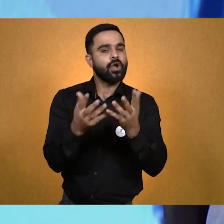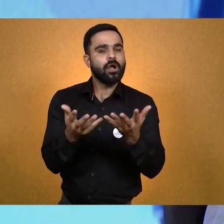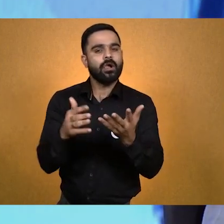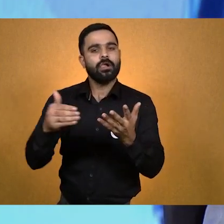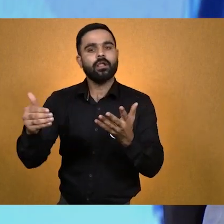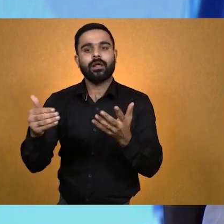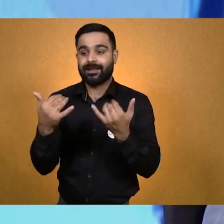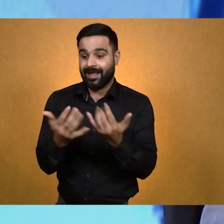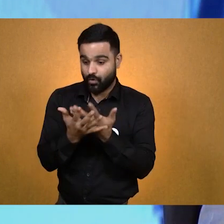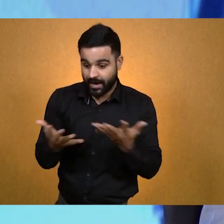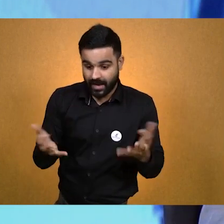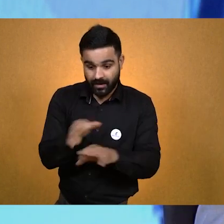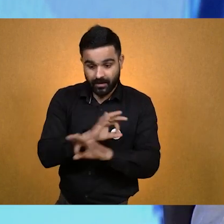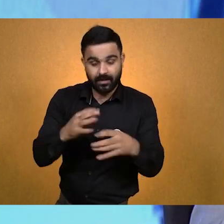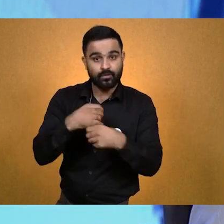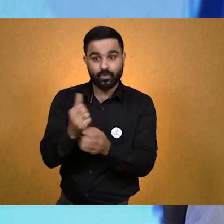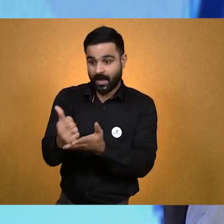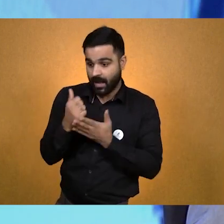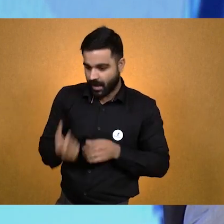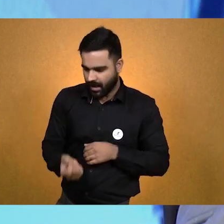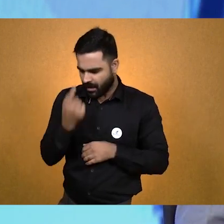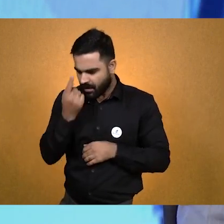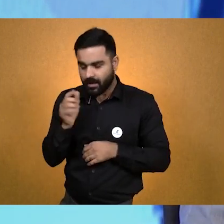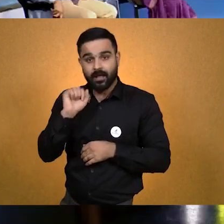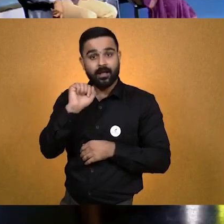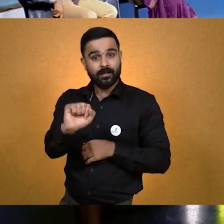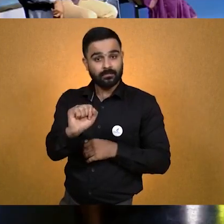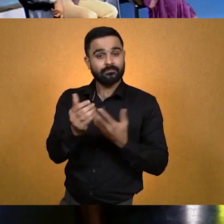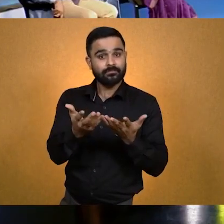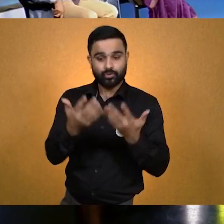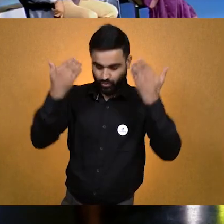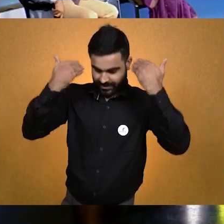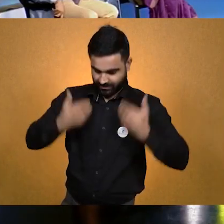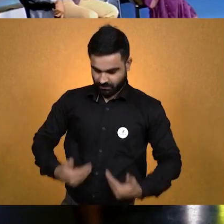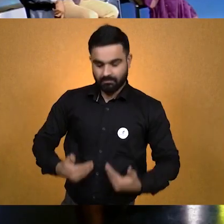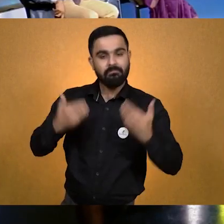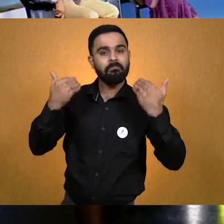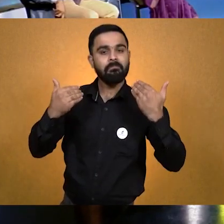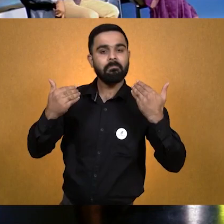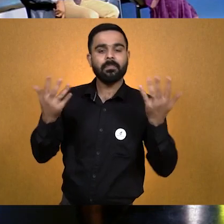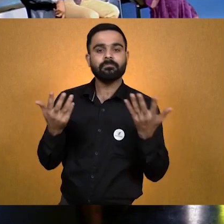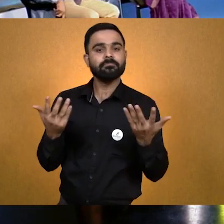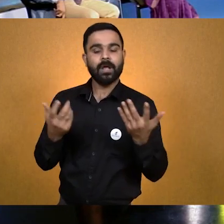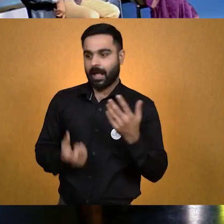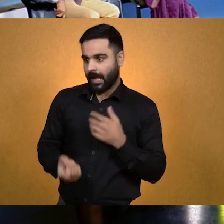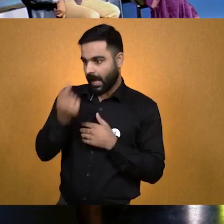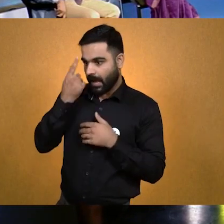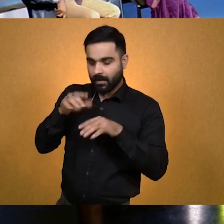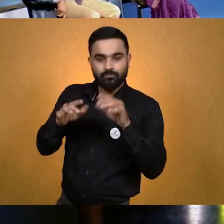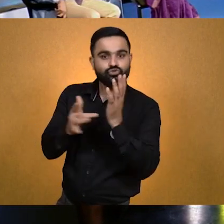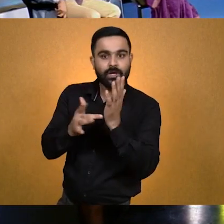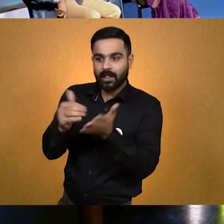like there are right now devices which kind of like help you to understand your own body dynamics. Your like